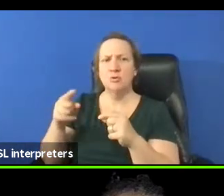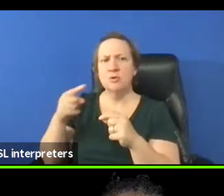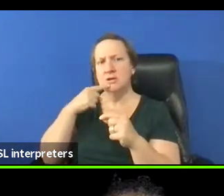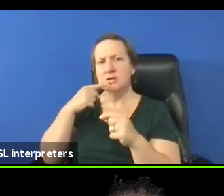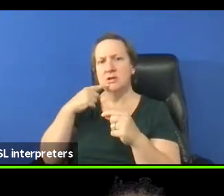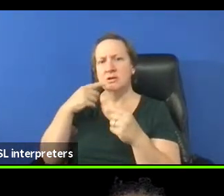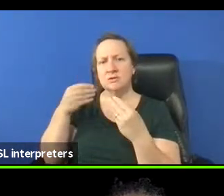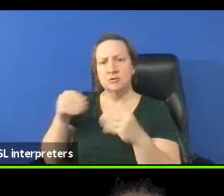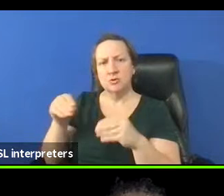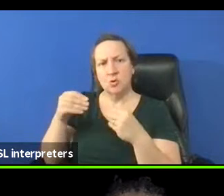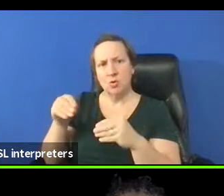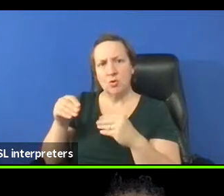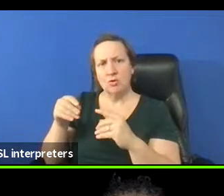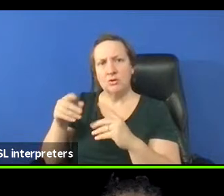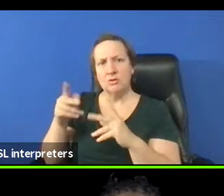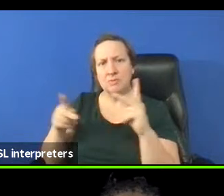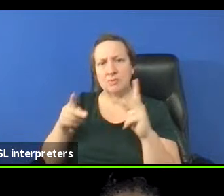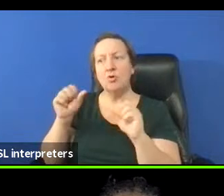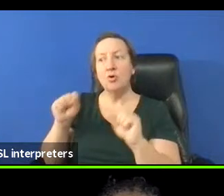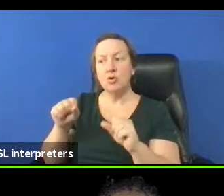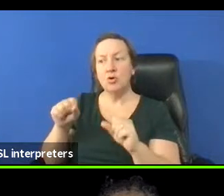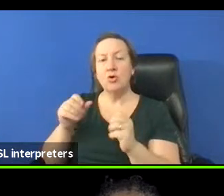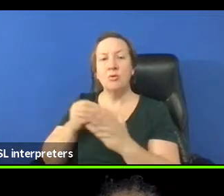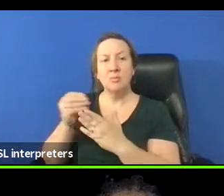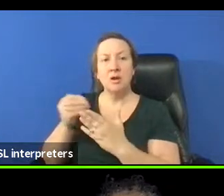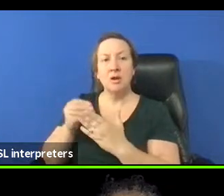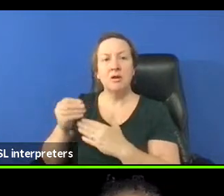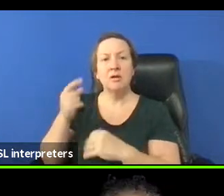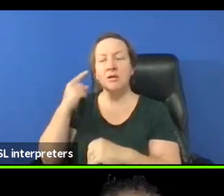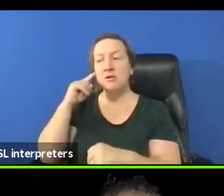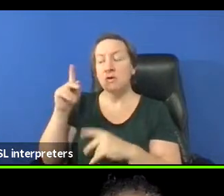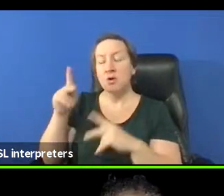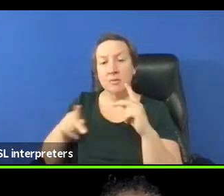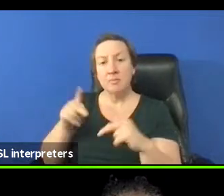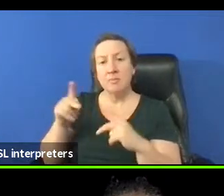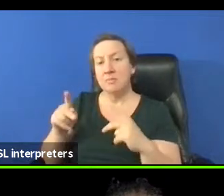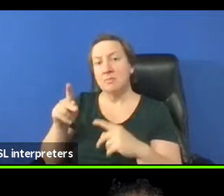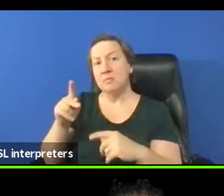that the people were able to go to. For people who are